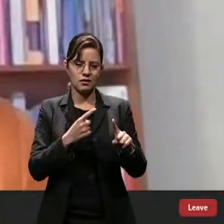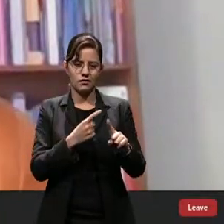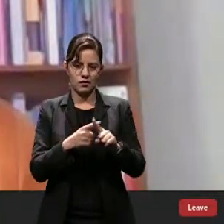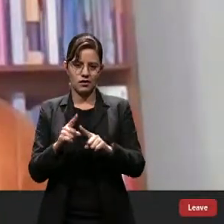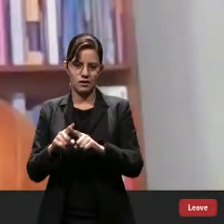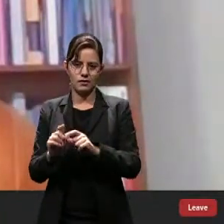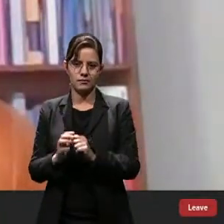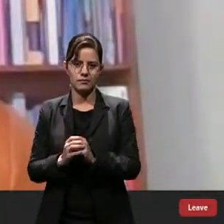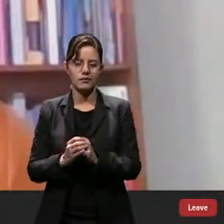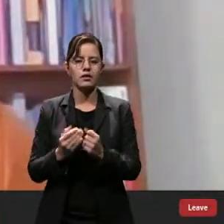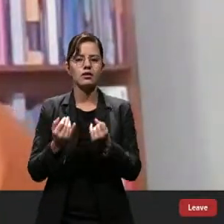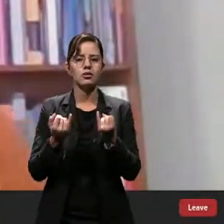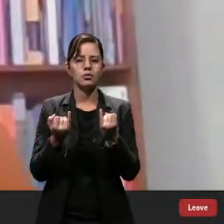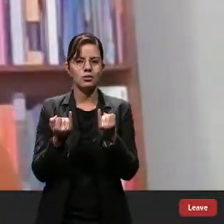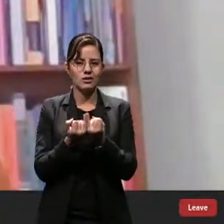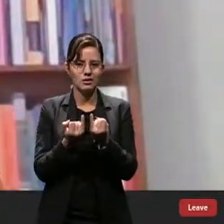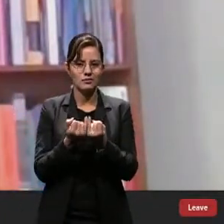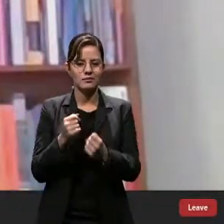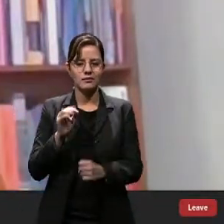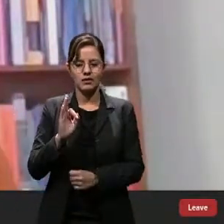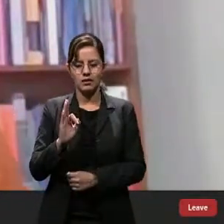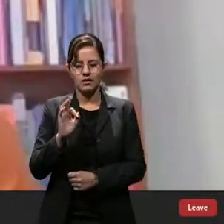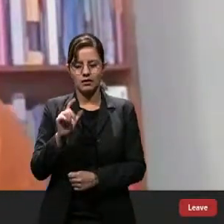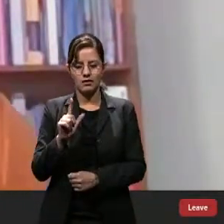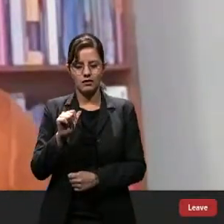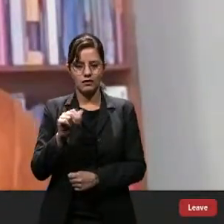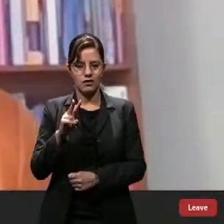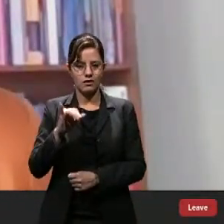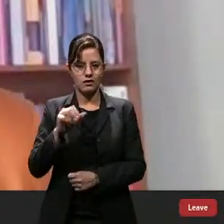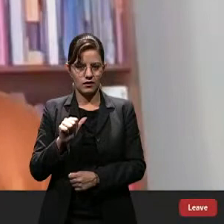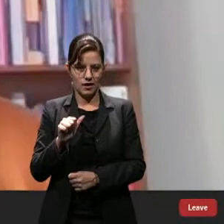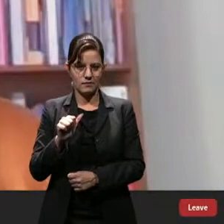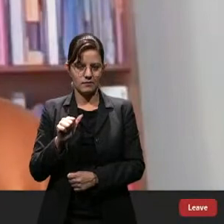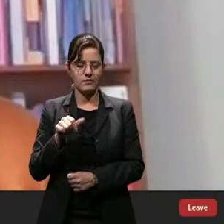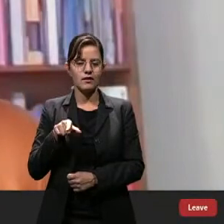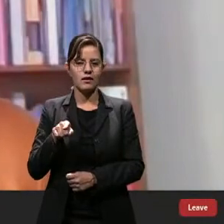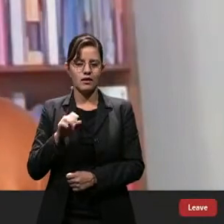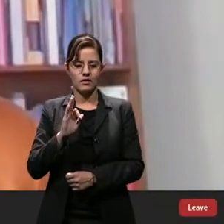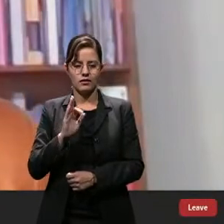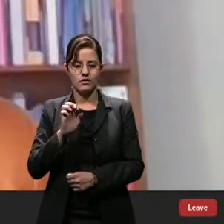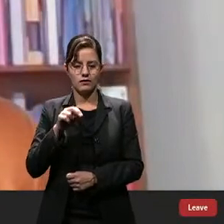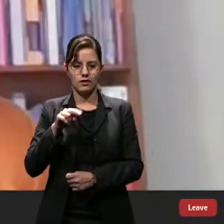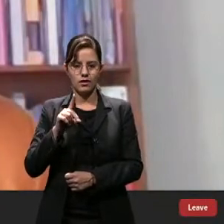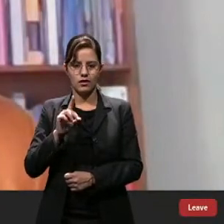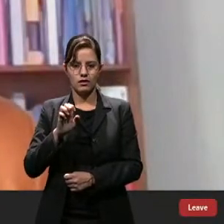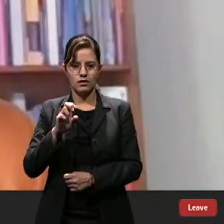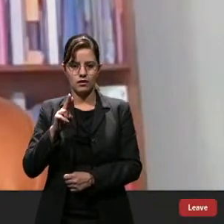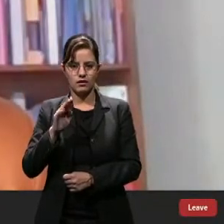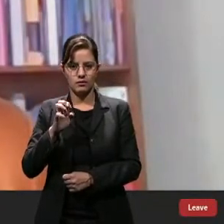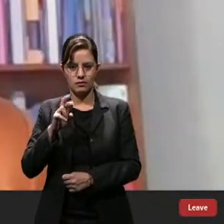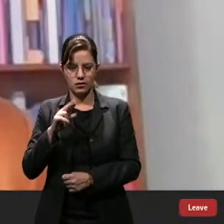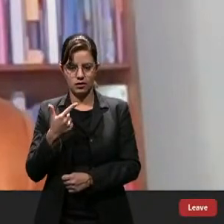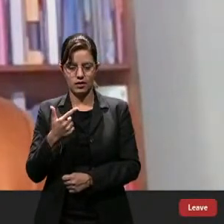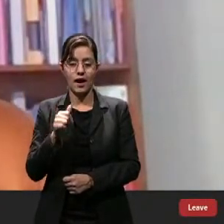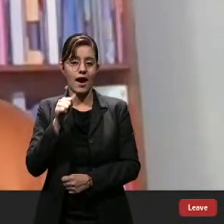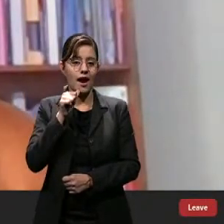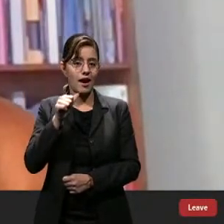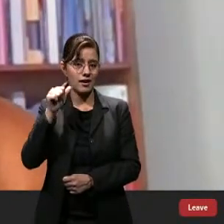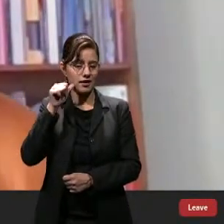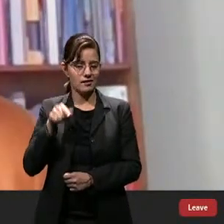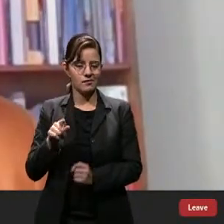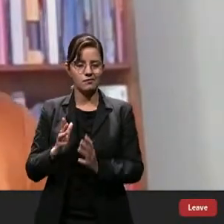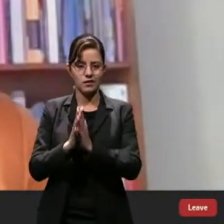reach. And we also mentioned with Flavia Fleidenberg that in 7